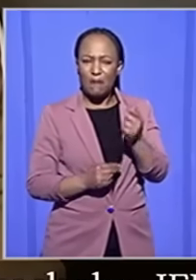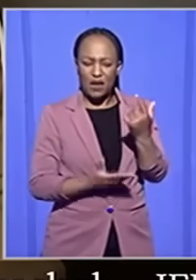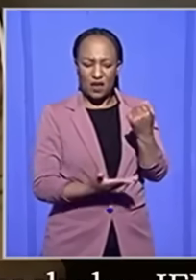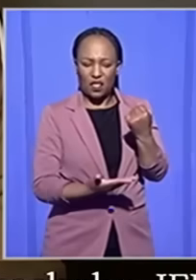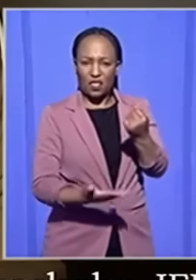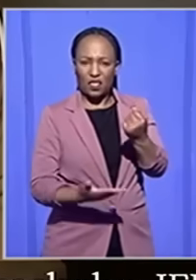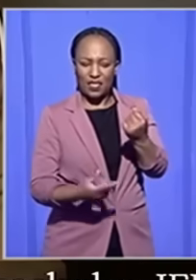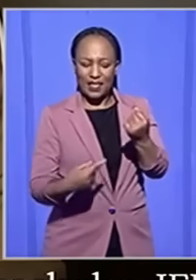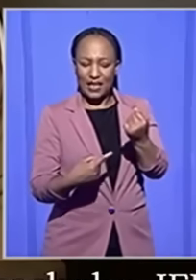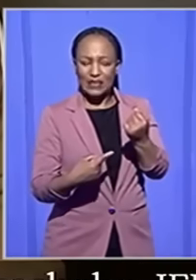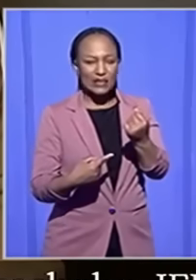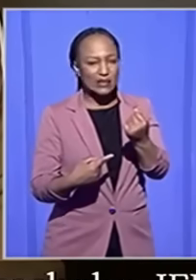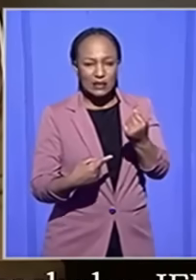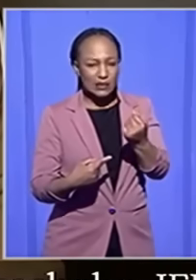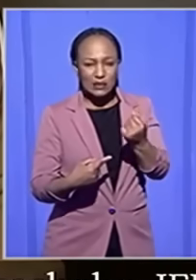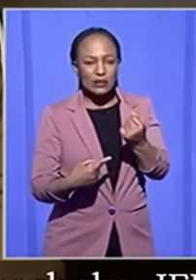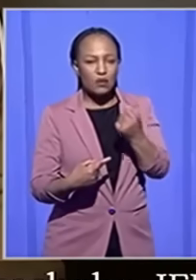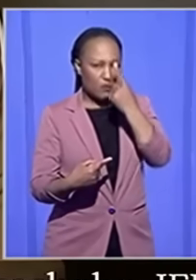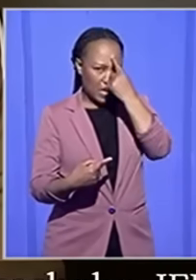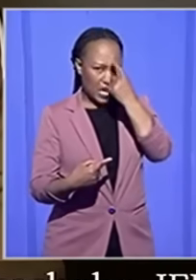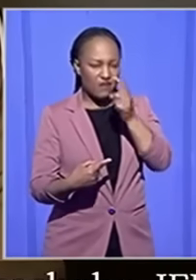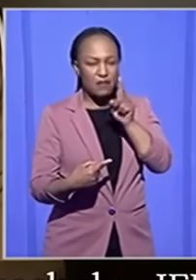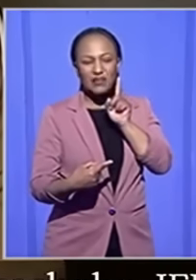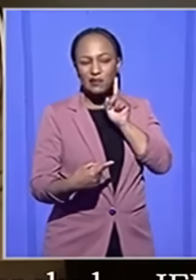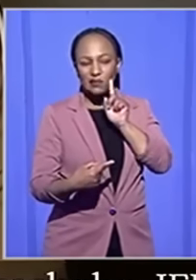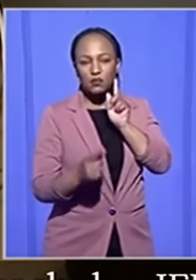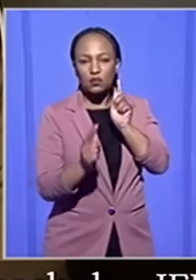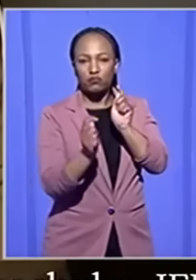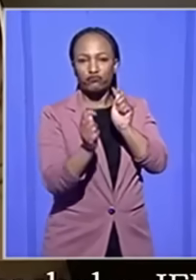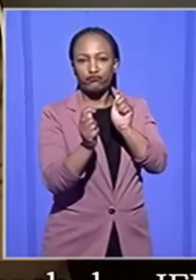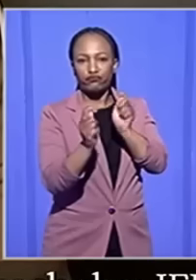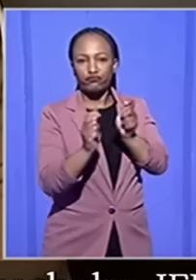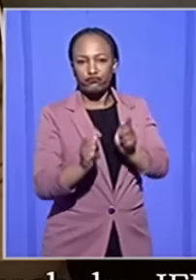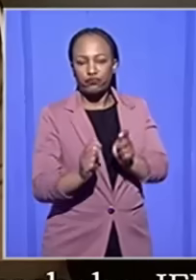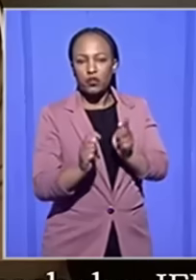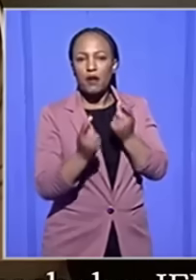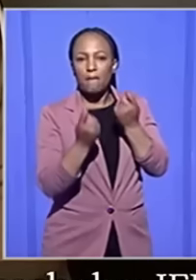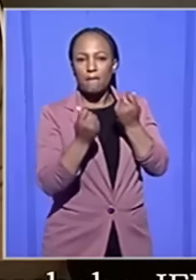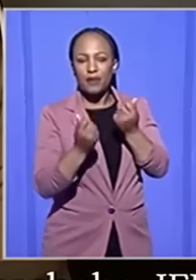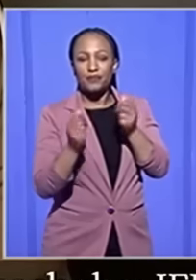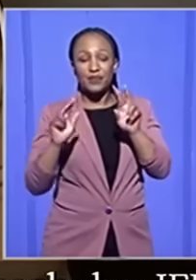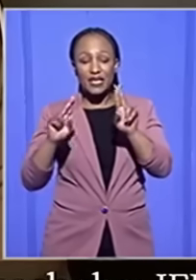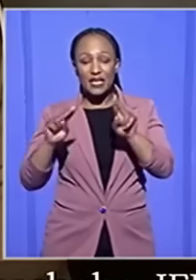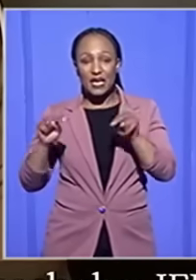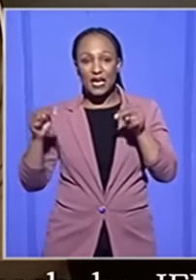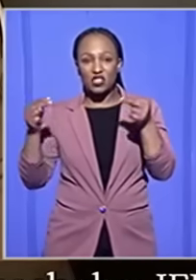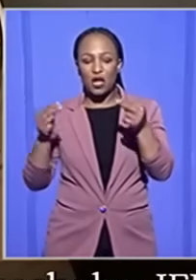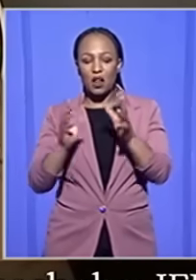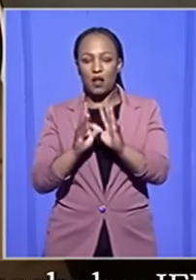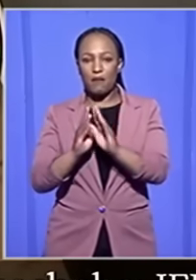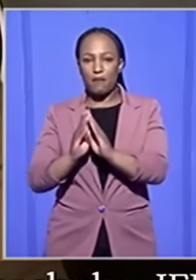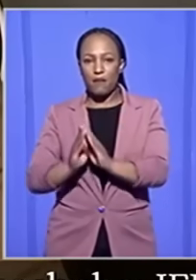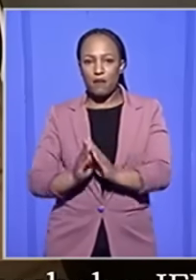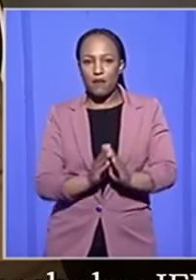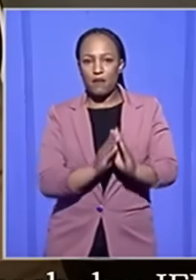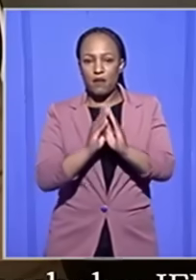of the cost in relation to dialogue, national dialogue. The national dialogue is a